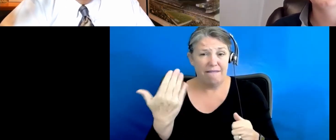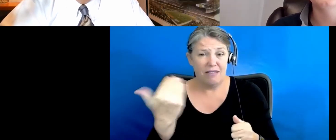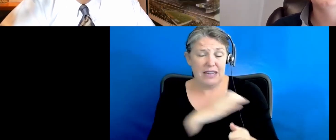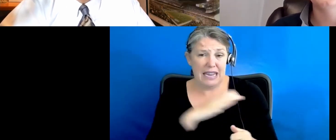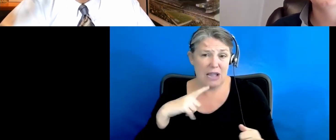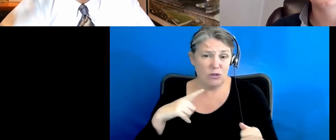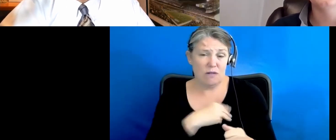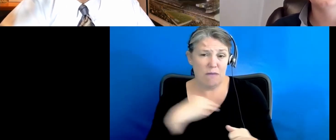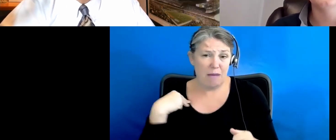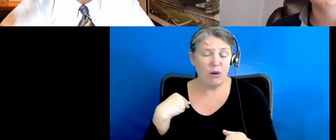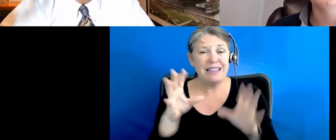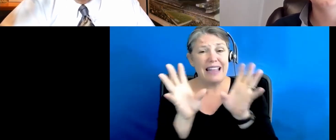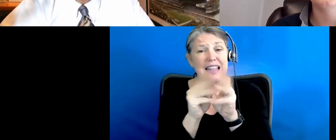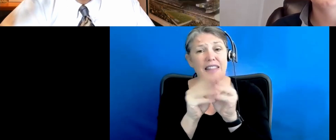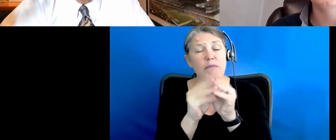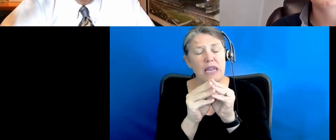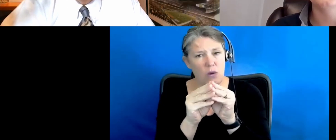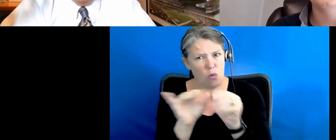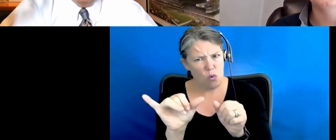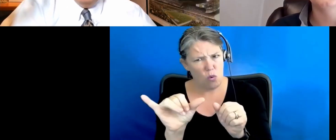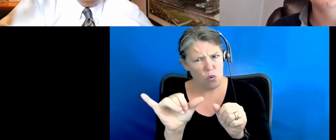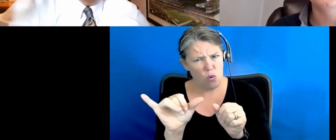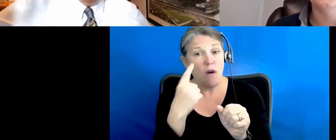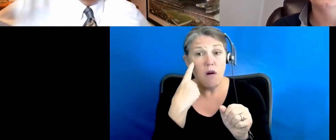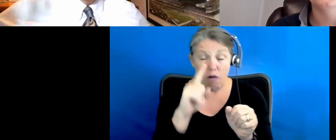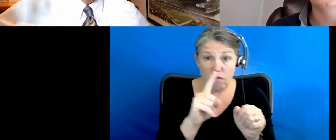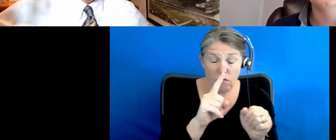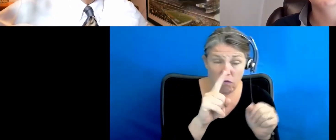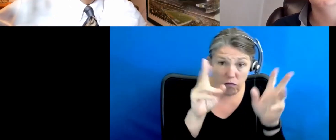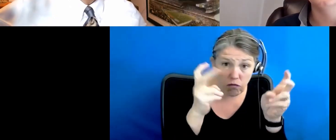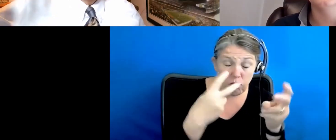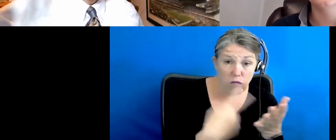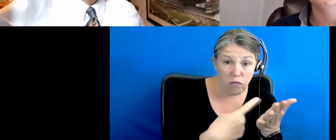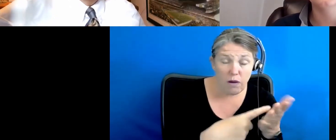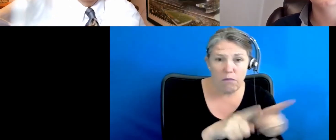members. The meeting was enlightening not only for its subject matter, but it was